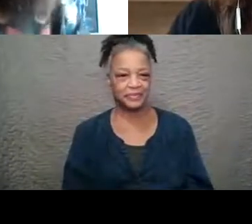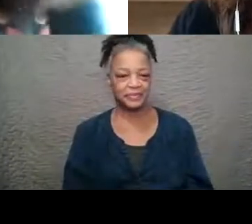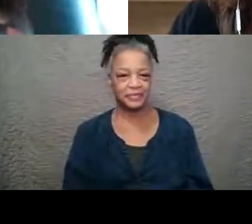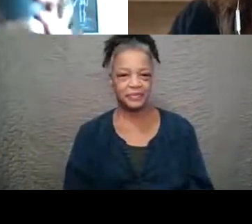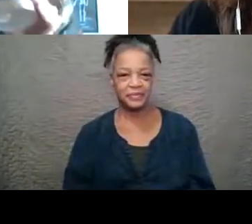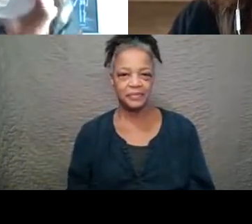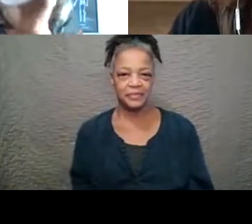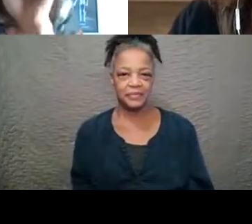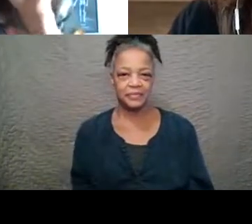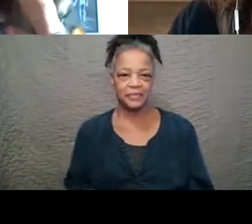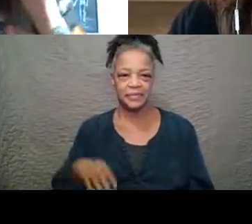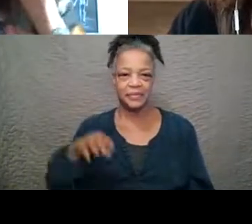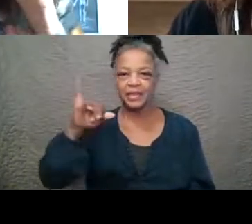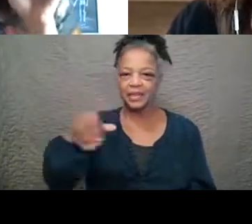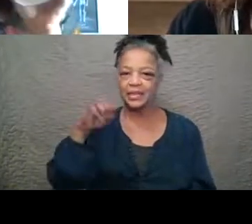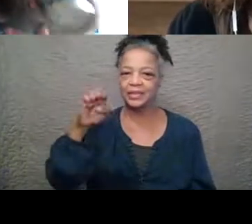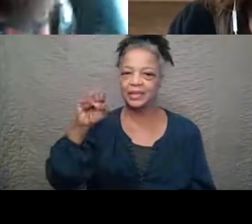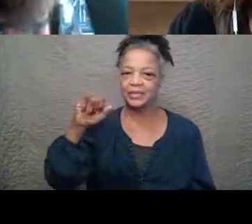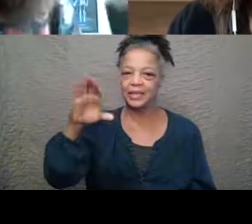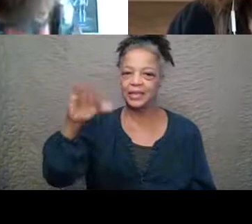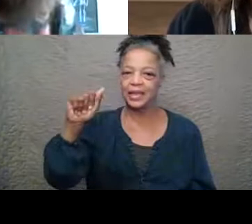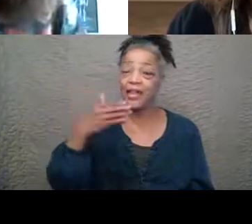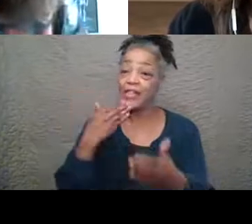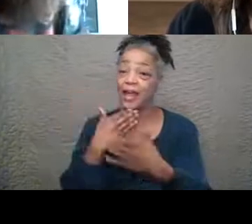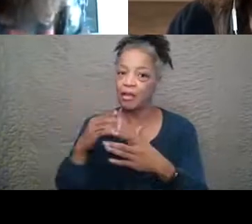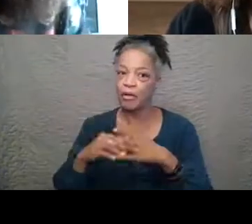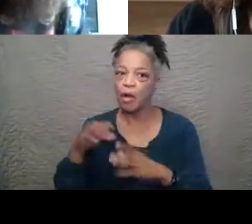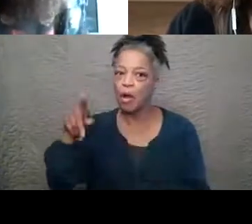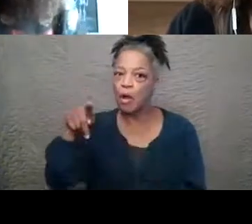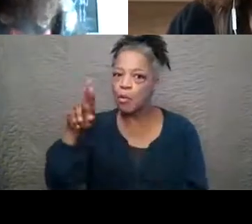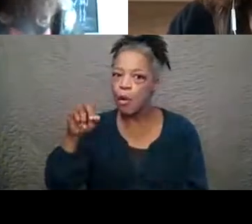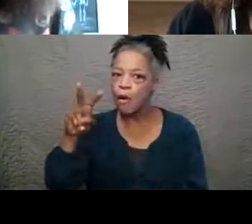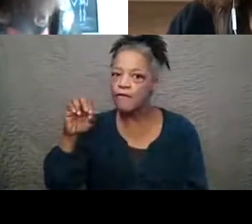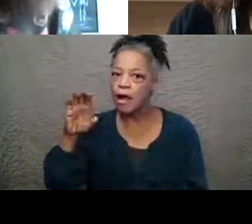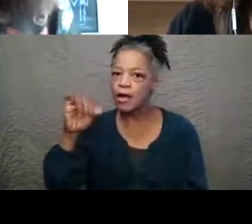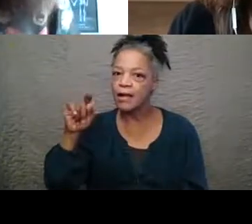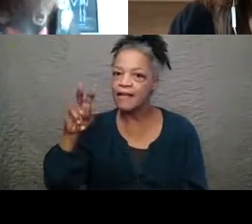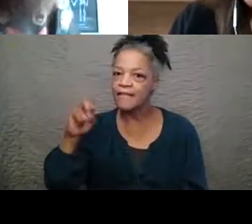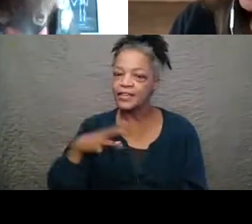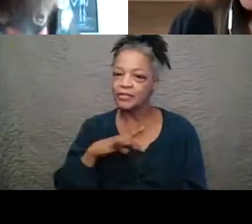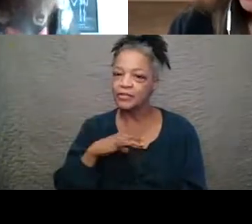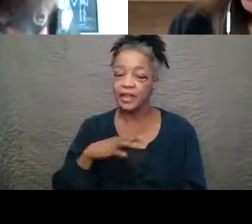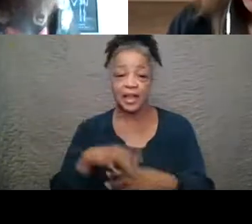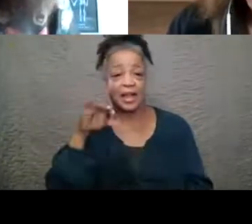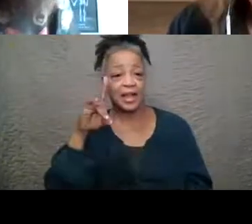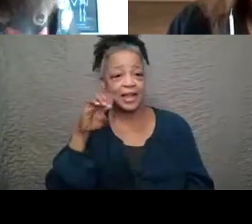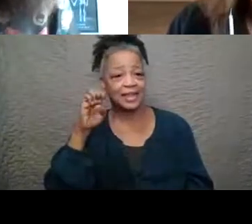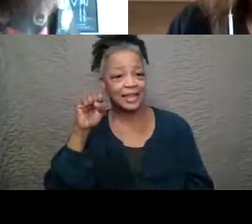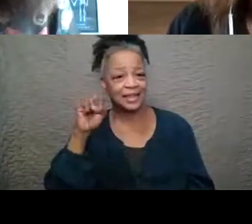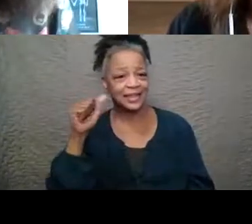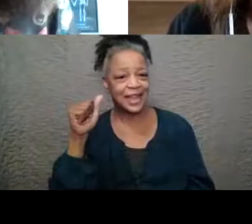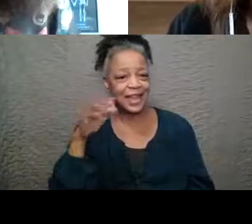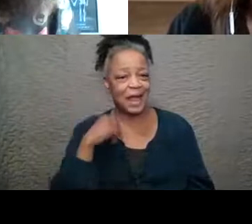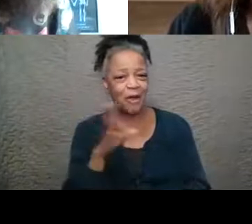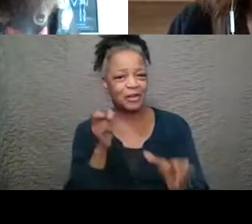2022. Thank you so much. Provocative is great. Dessa, sorry, go ahead. I saw you unmute yourself. Yeah, this is Dessa. I got eager to chime in